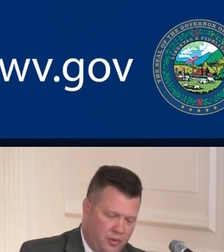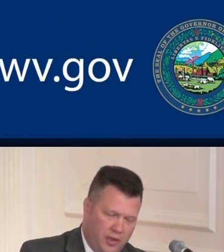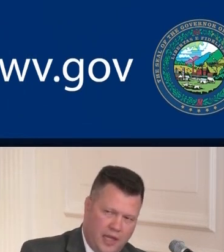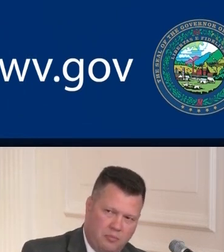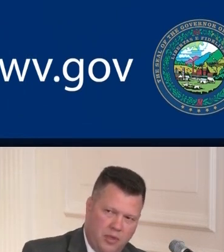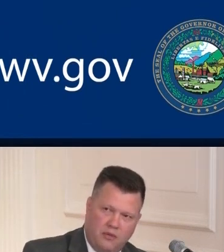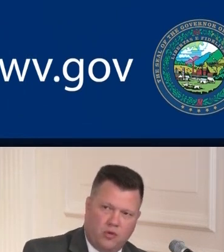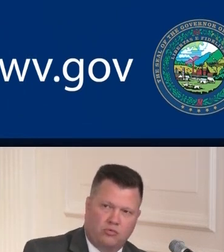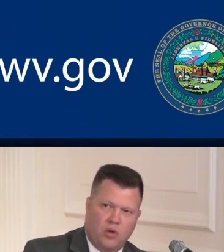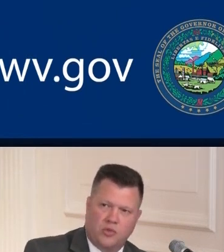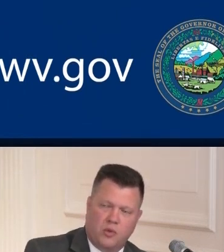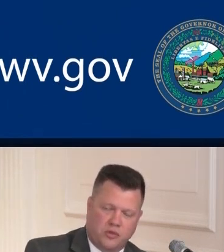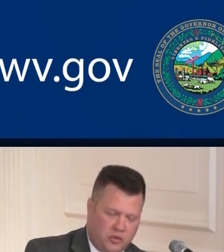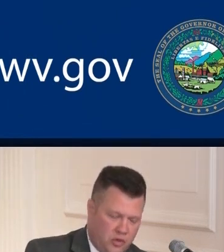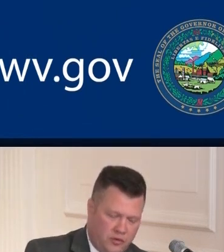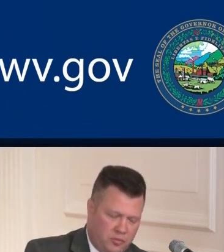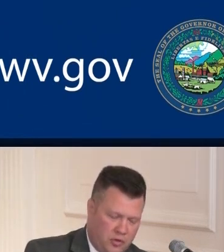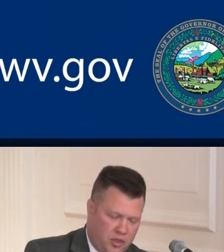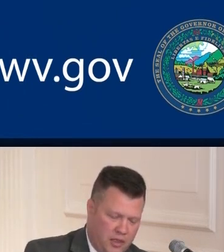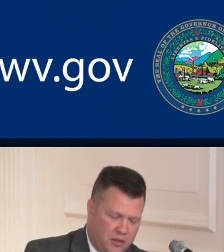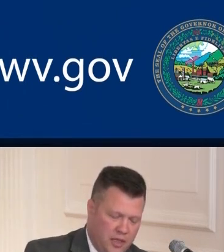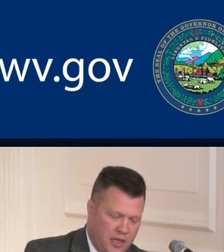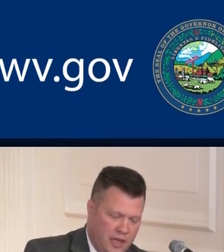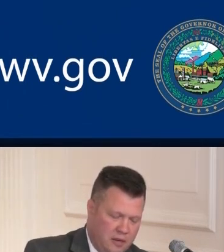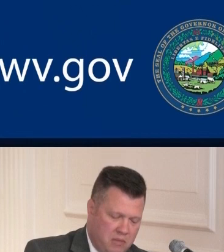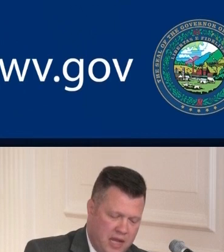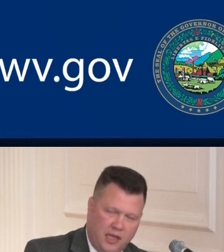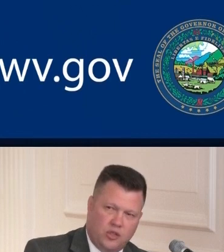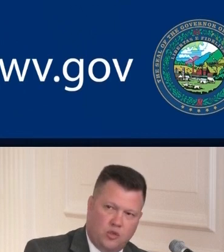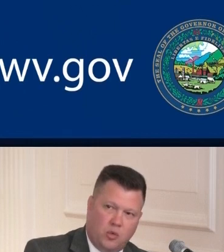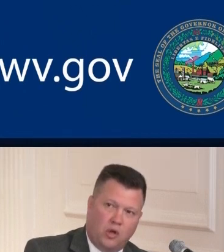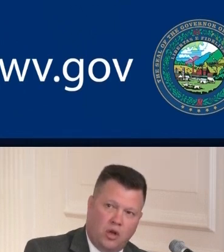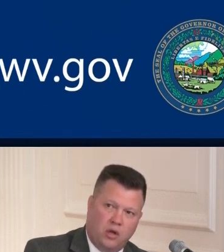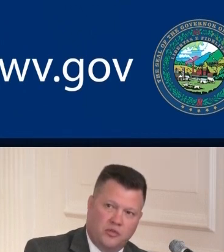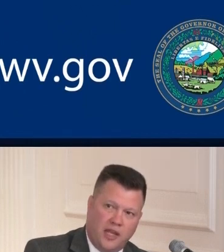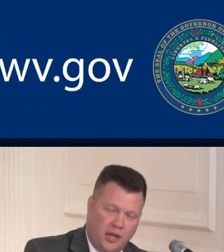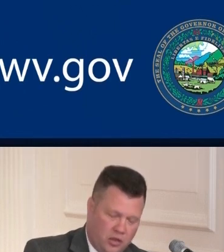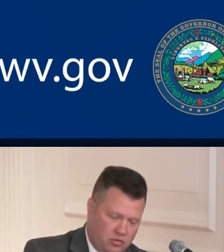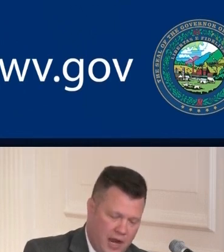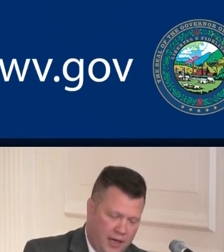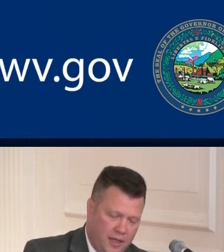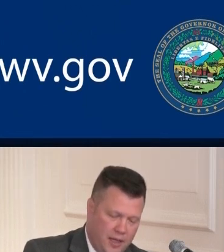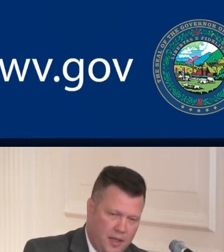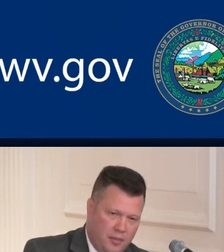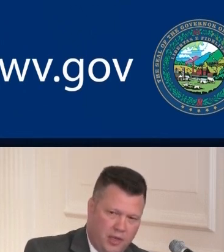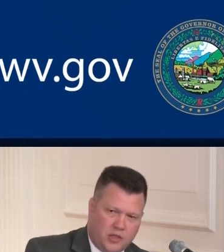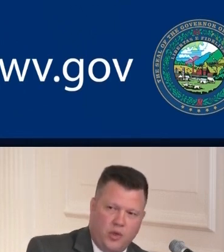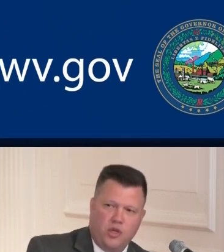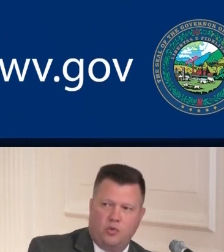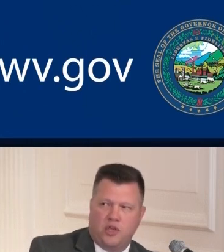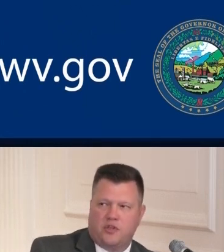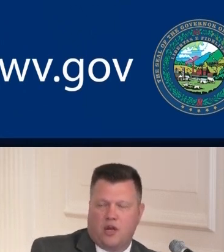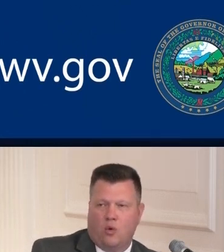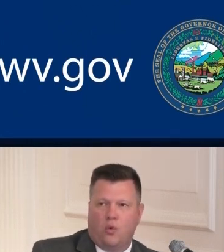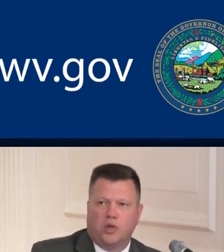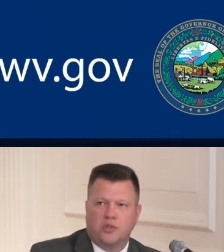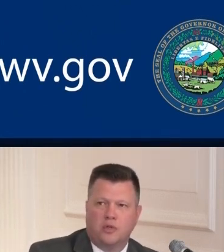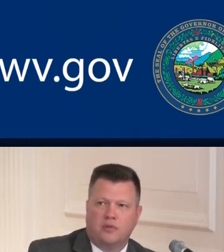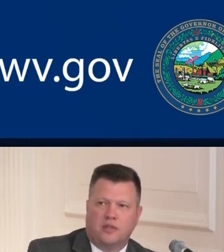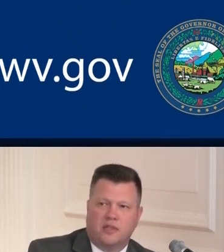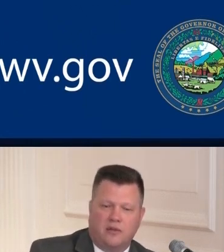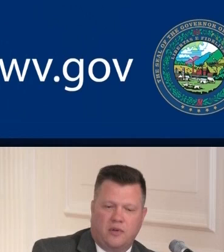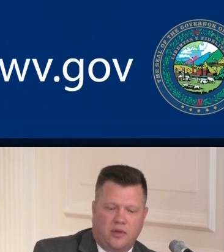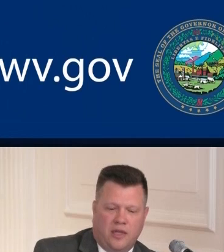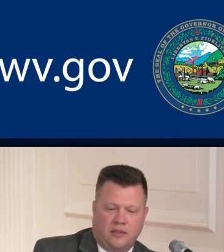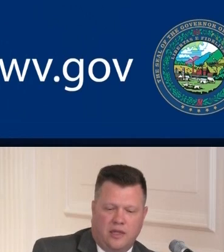going to play a pivotal role, as well as our service personnel, in making sure we're all staying on track. But it's when you reach that orange